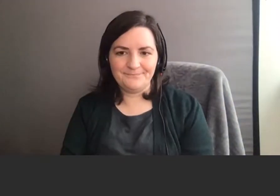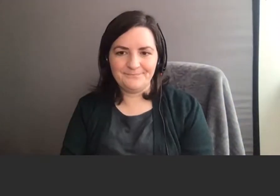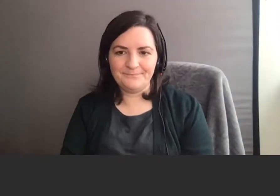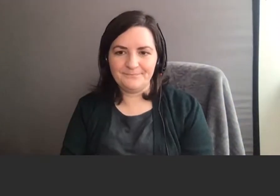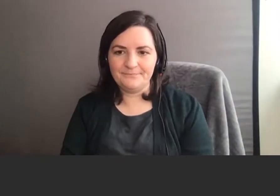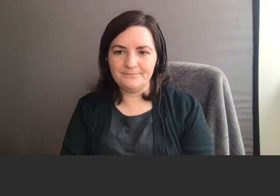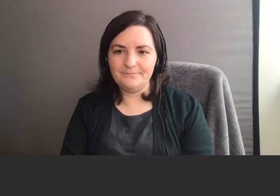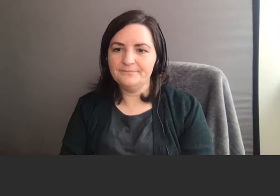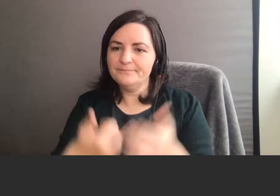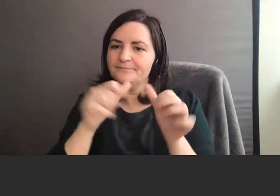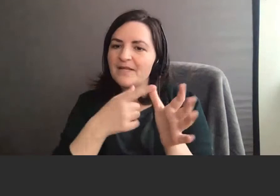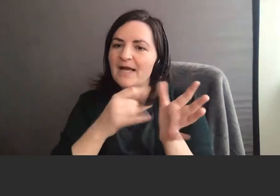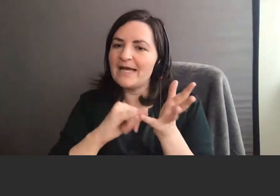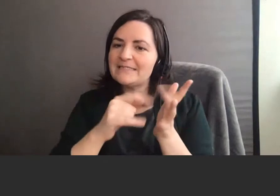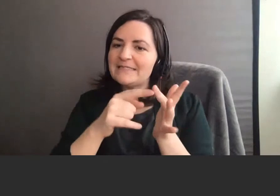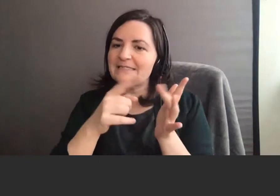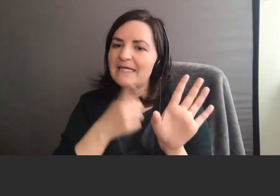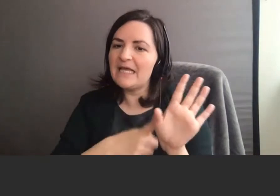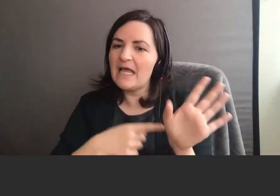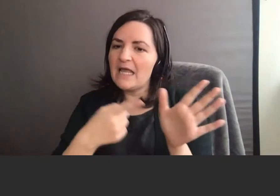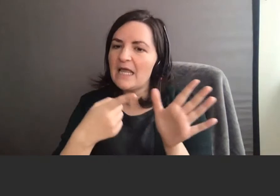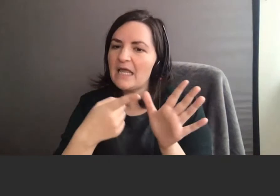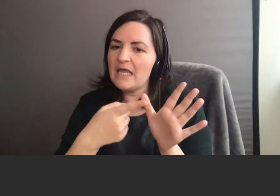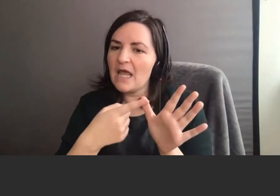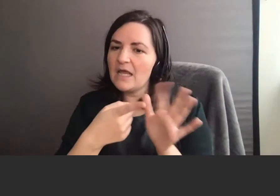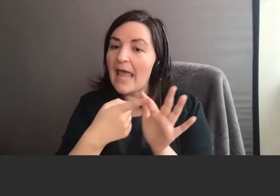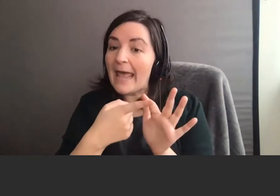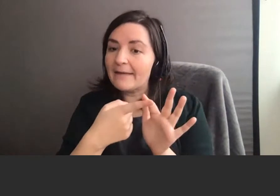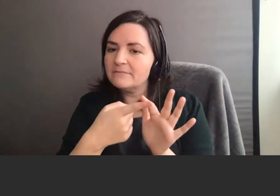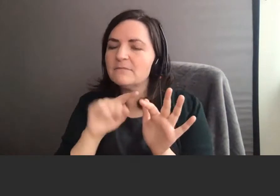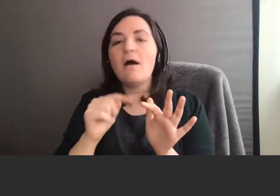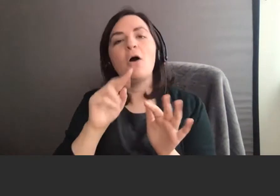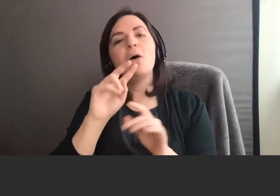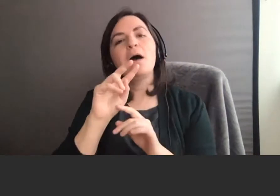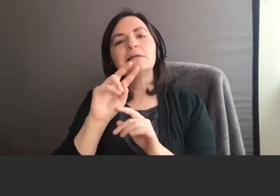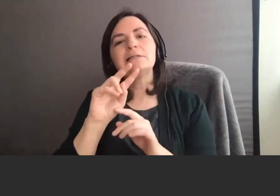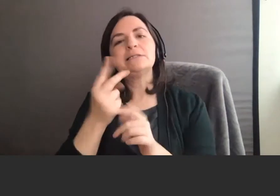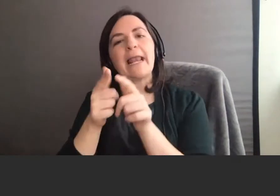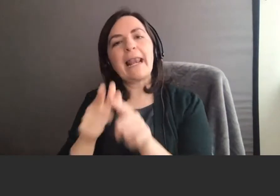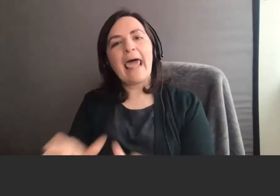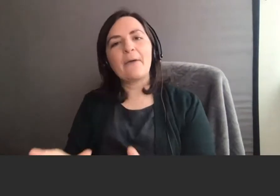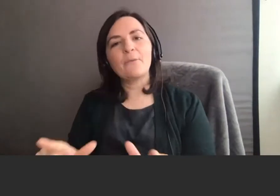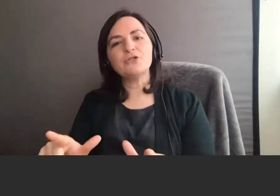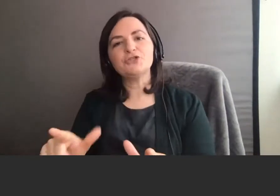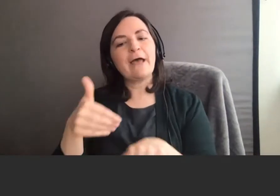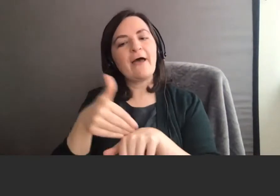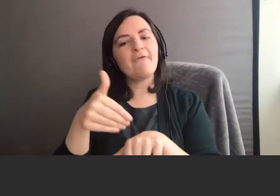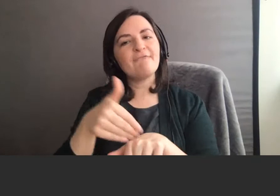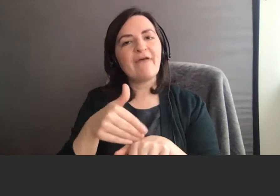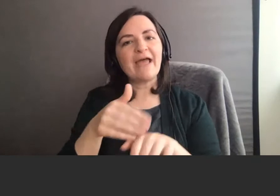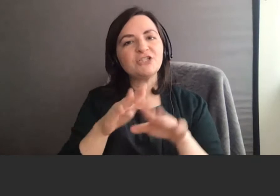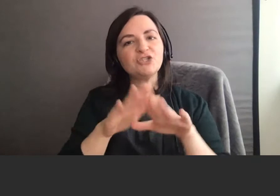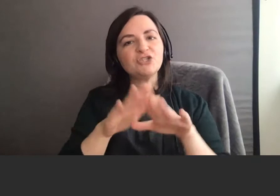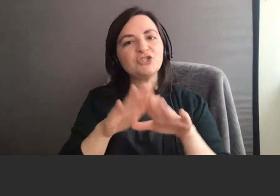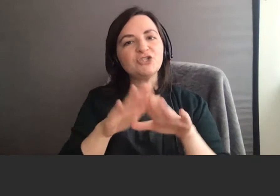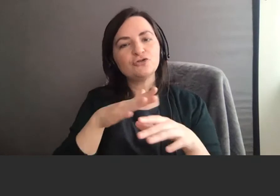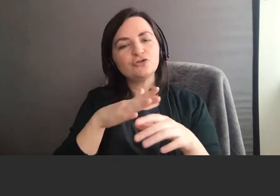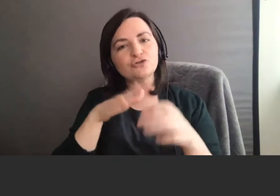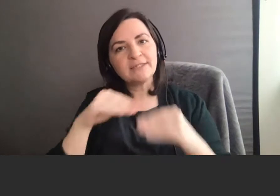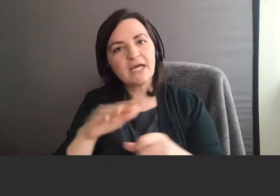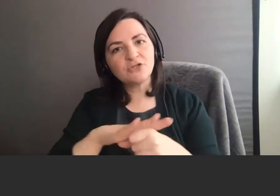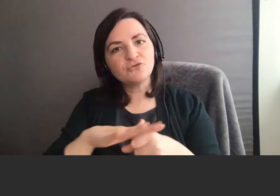Asier, I will be talking about second language and how this affects children in educational settings. I work,